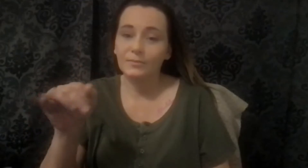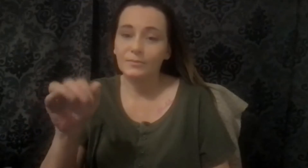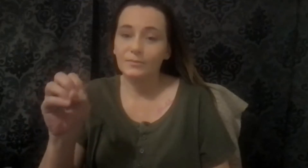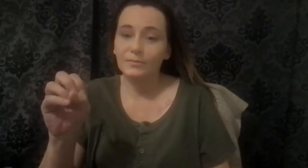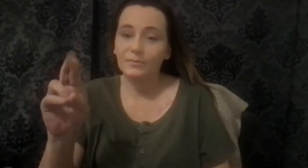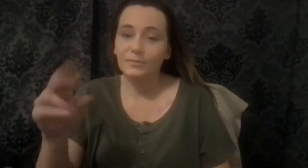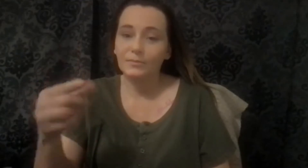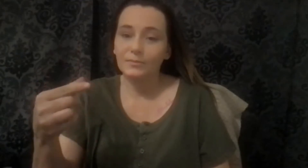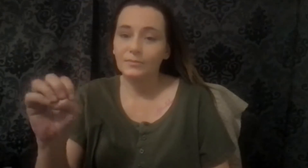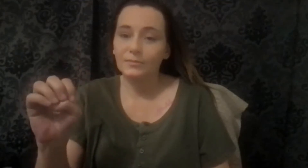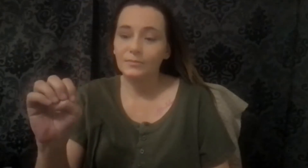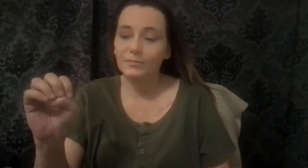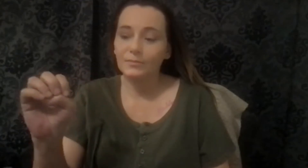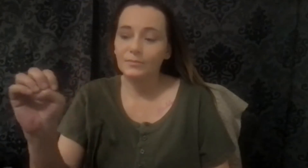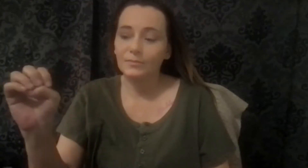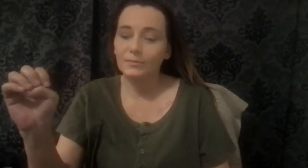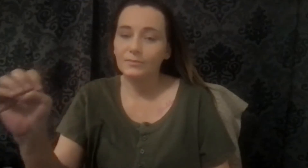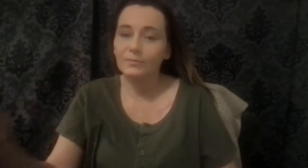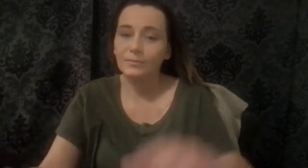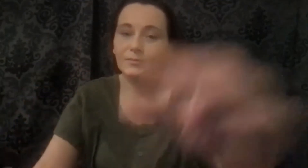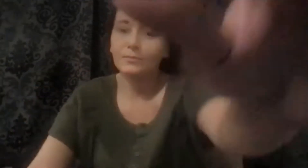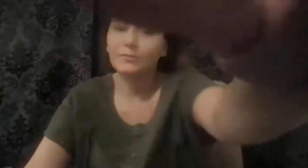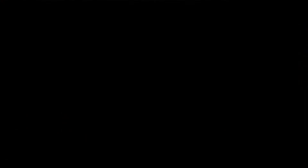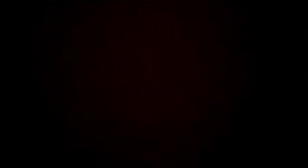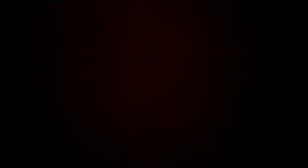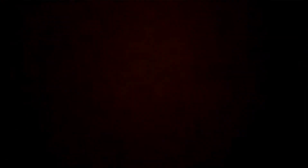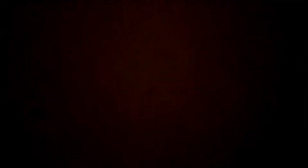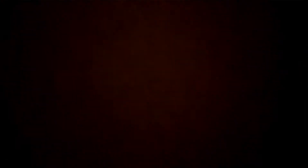it Jorge? Jorge?